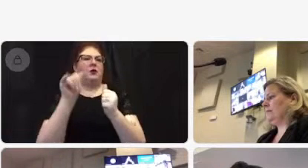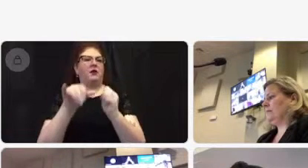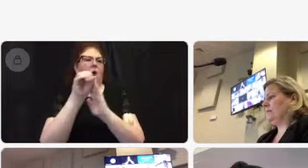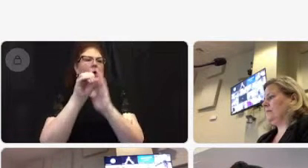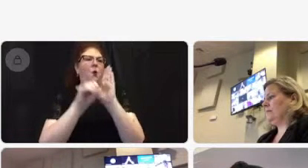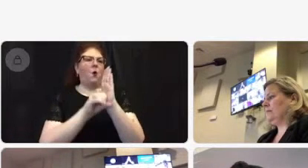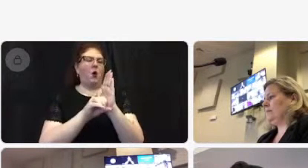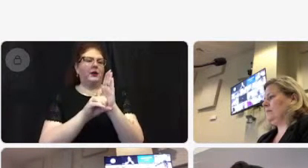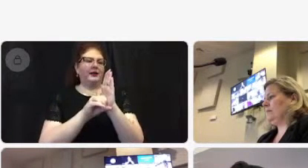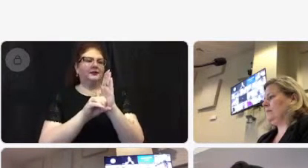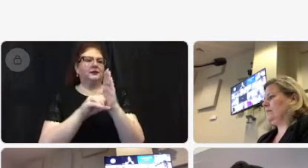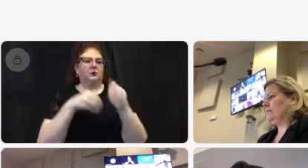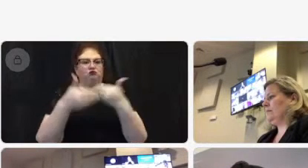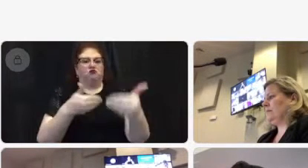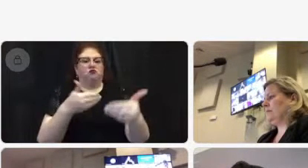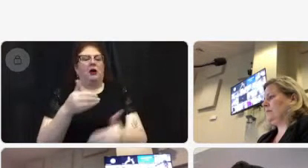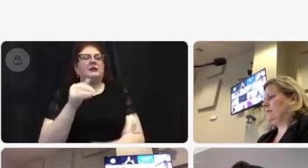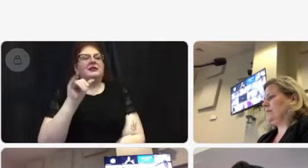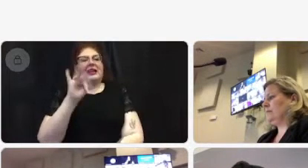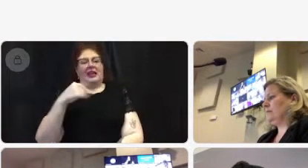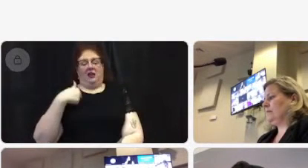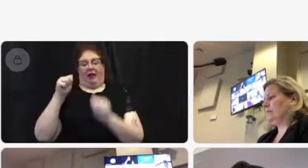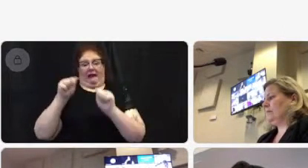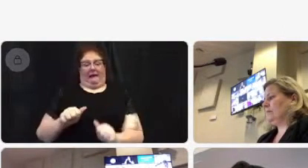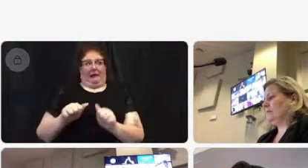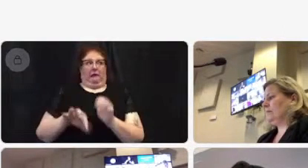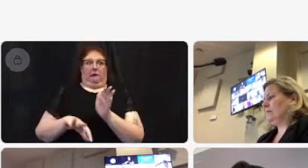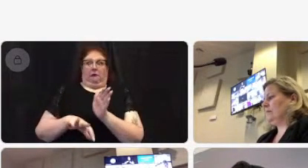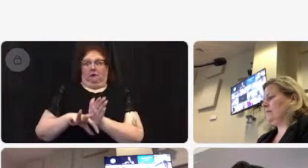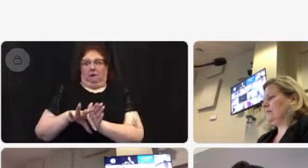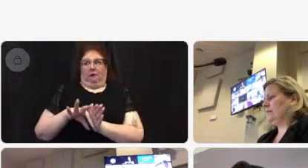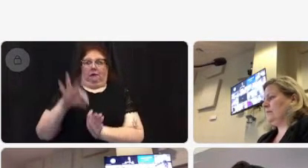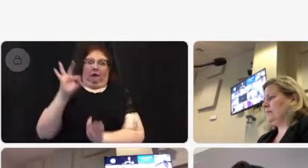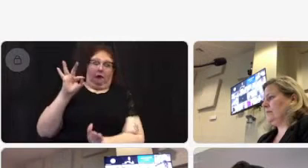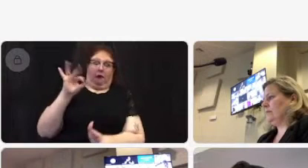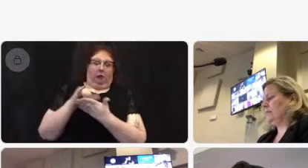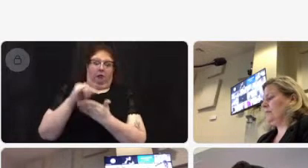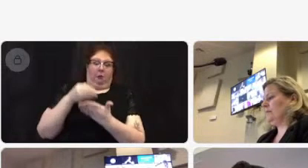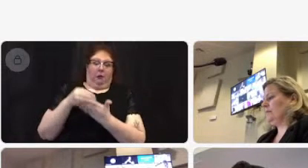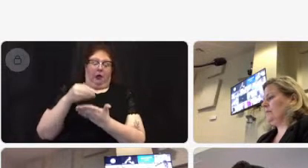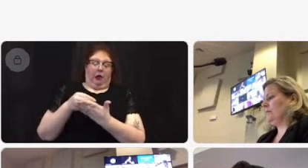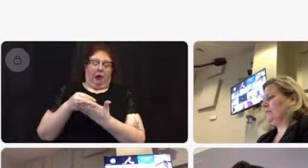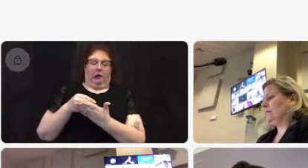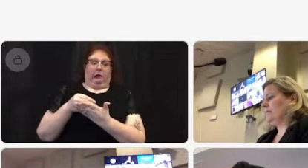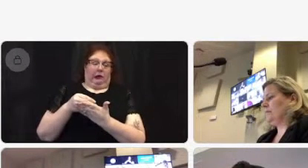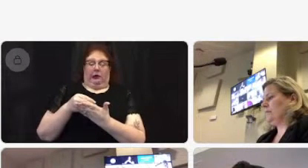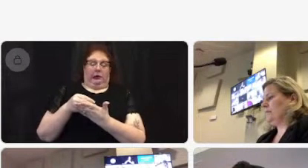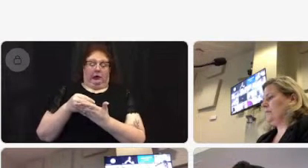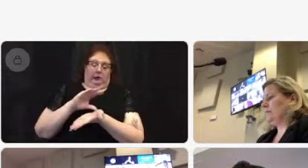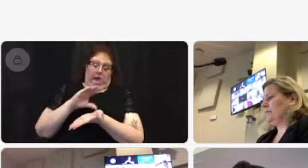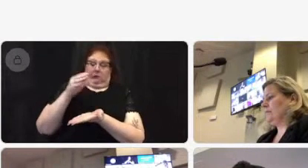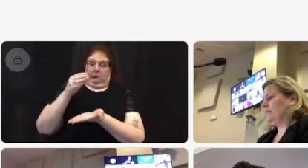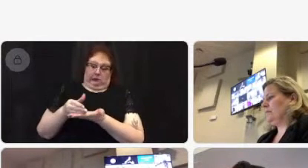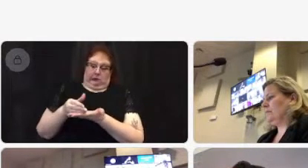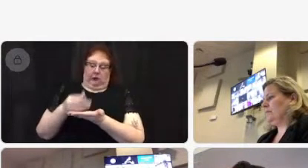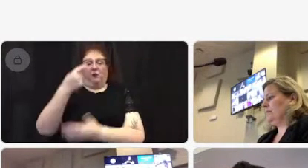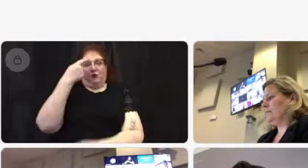I'm able to find X amount of dollars for infrastructure and